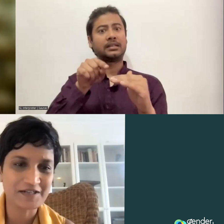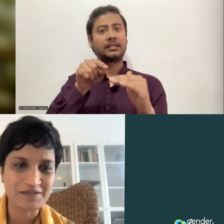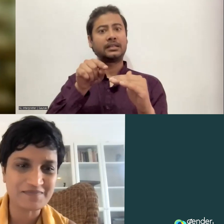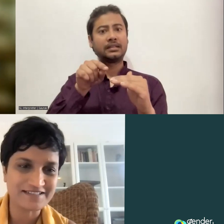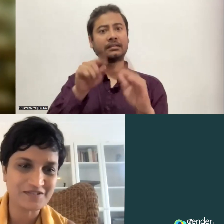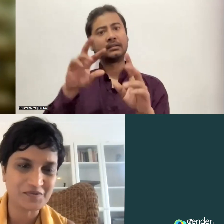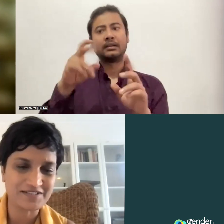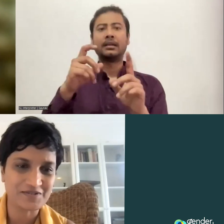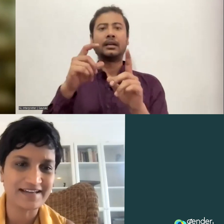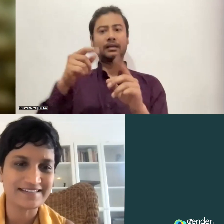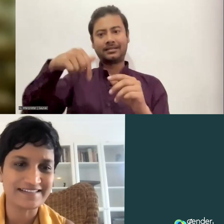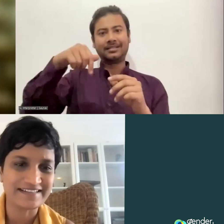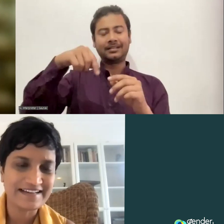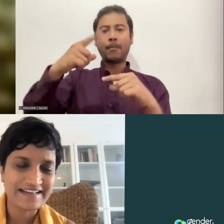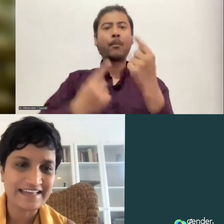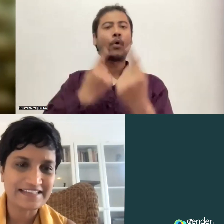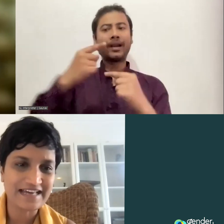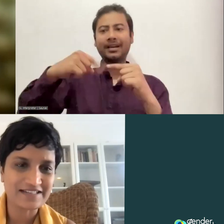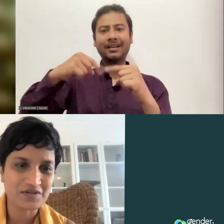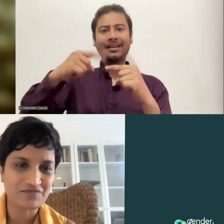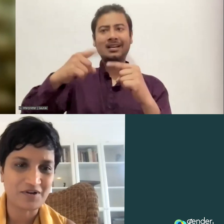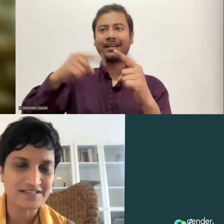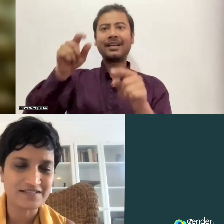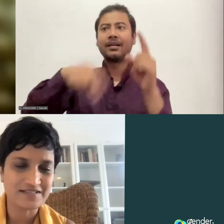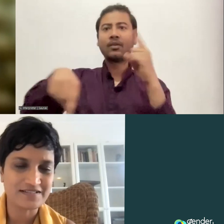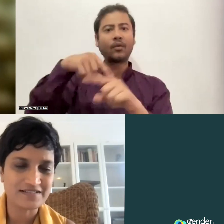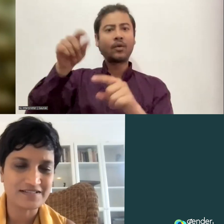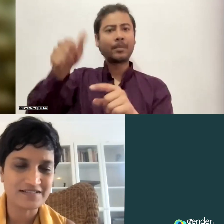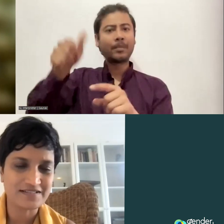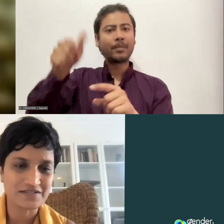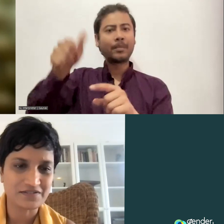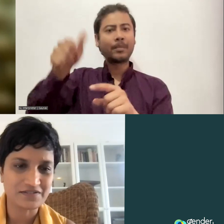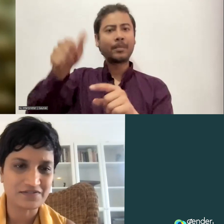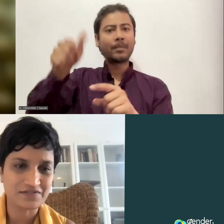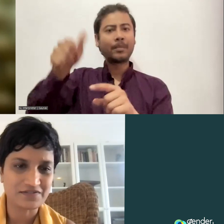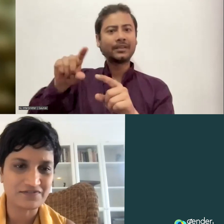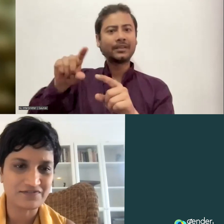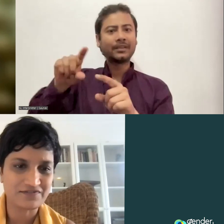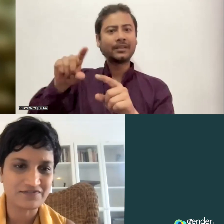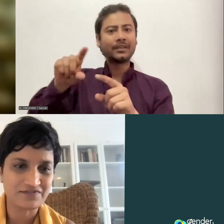our commitments towards society, it's that sort of process of